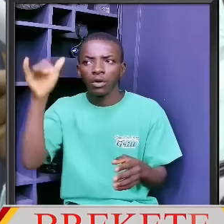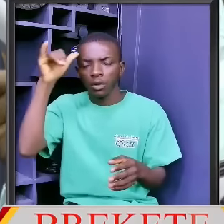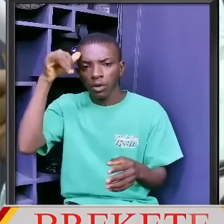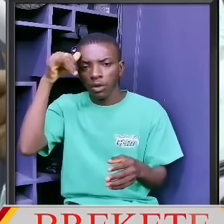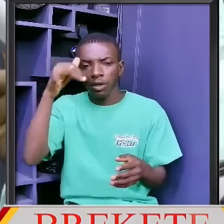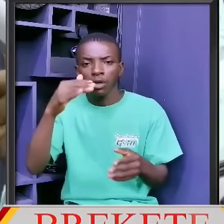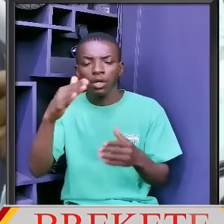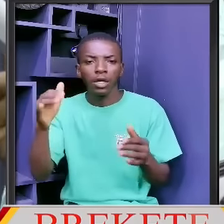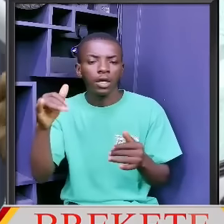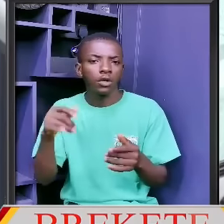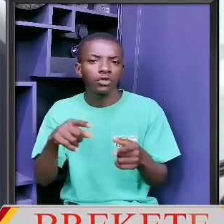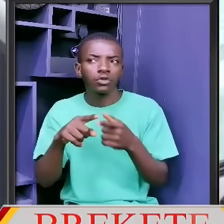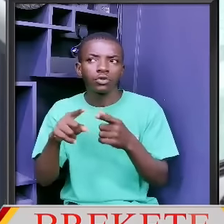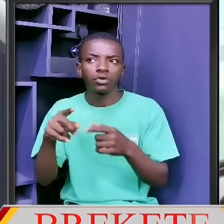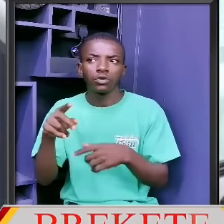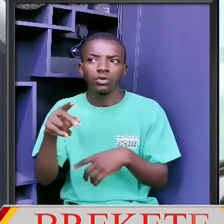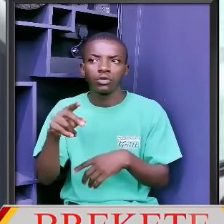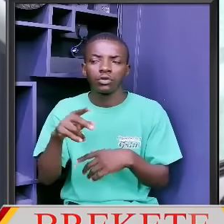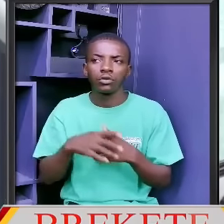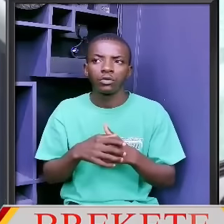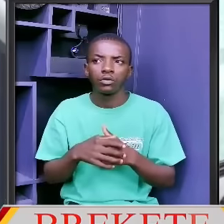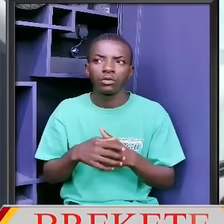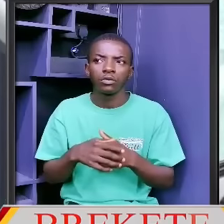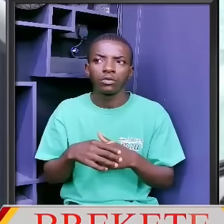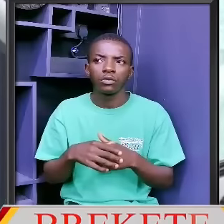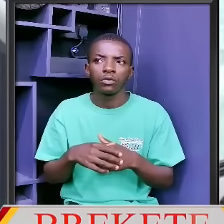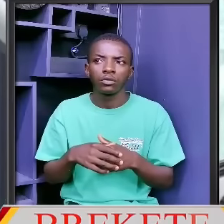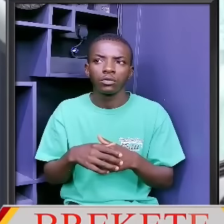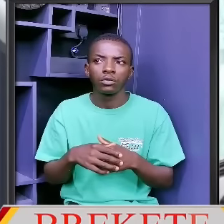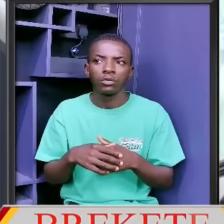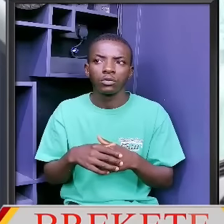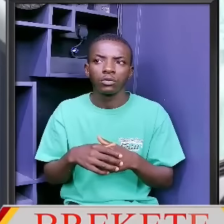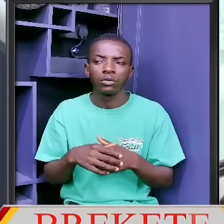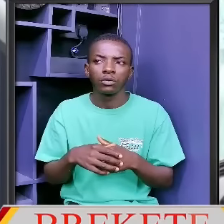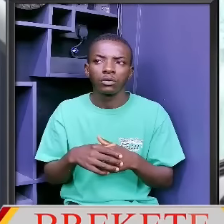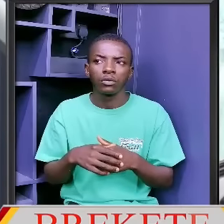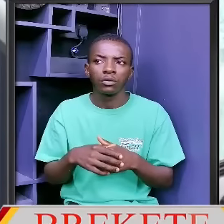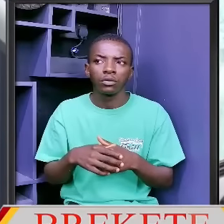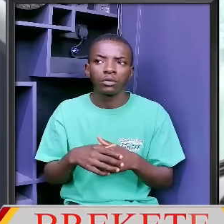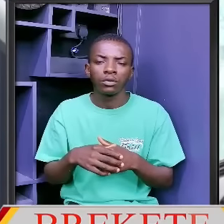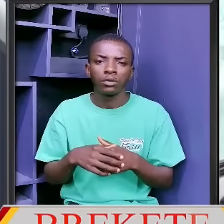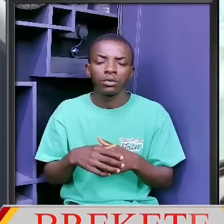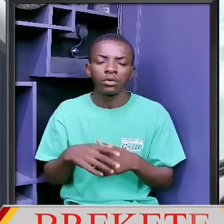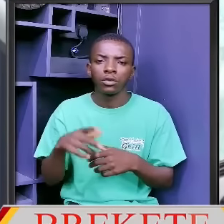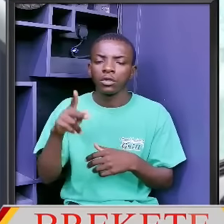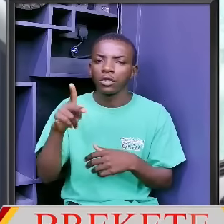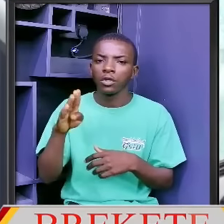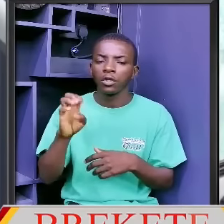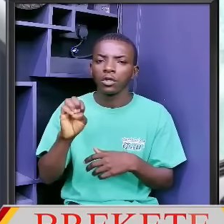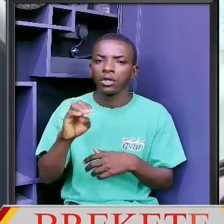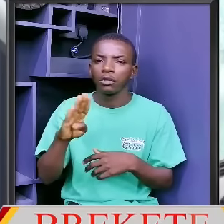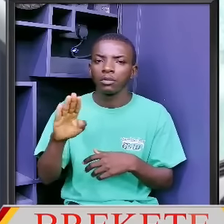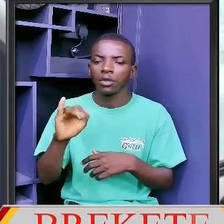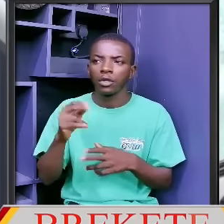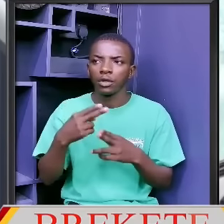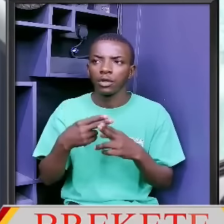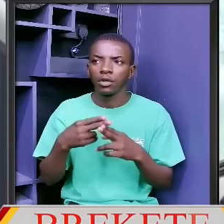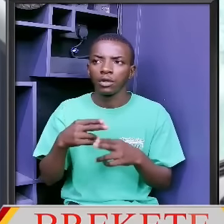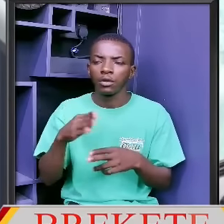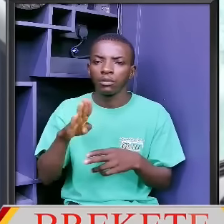Zuru. What will be the name of your village in Sokoto? In Kebbi. Oh, in Kebbi. What team be the name of your